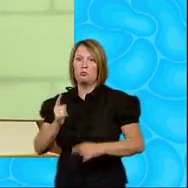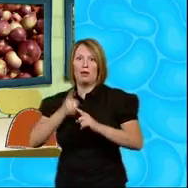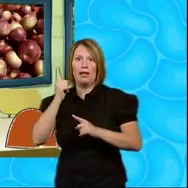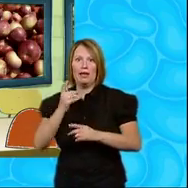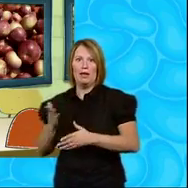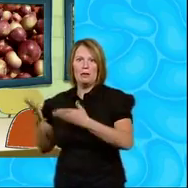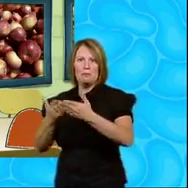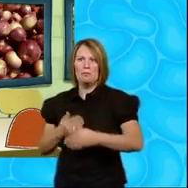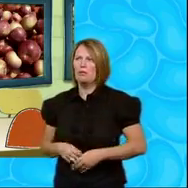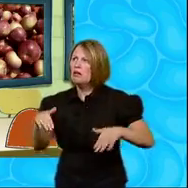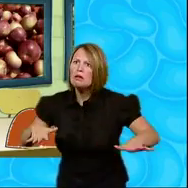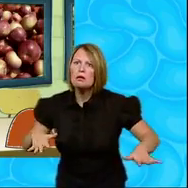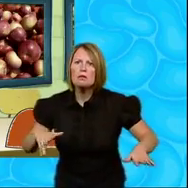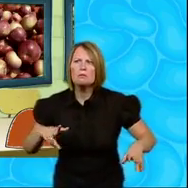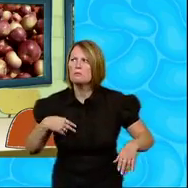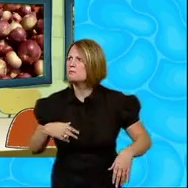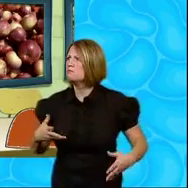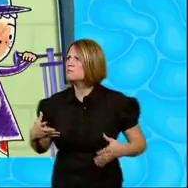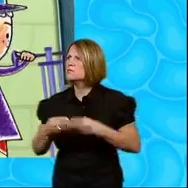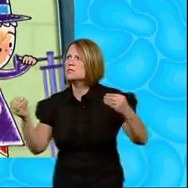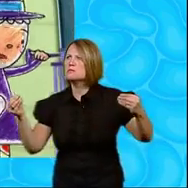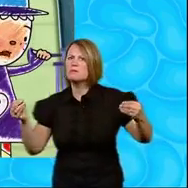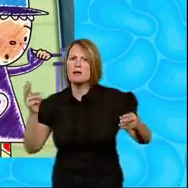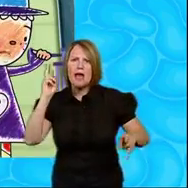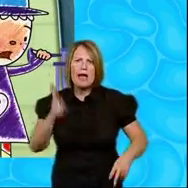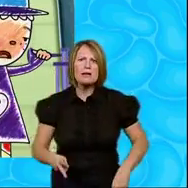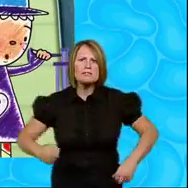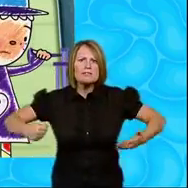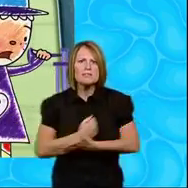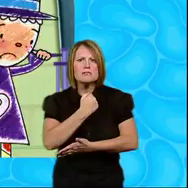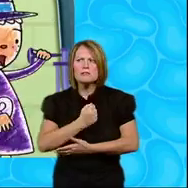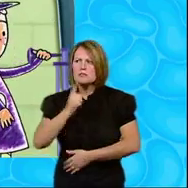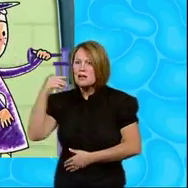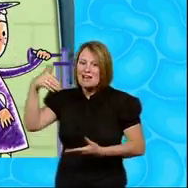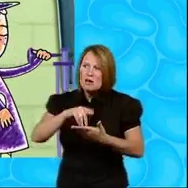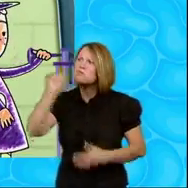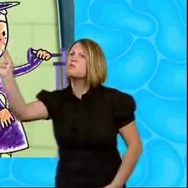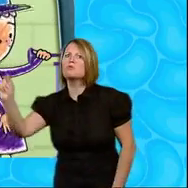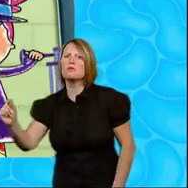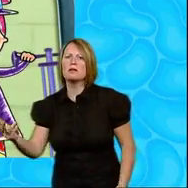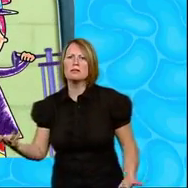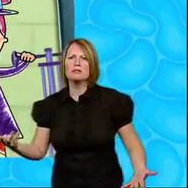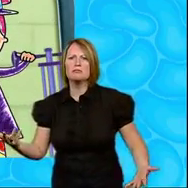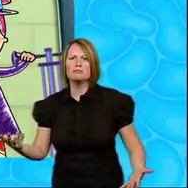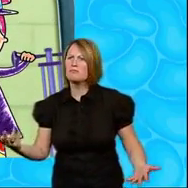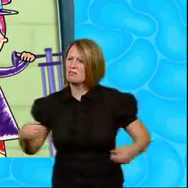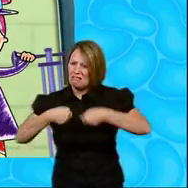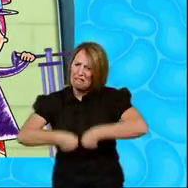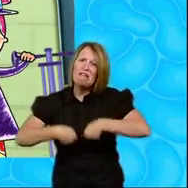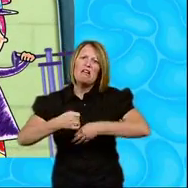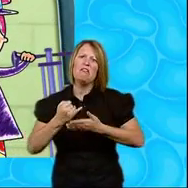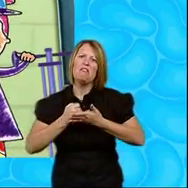quickly that we missed him again. We missed Boom Sonic Boom again! Even with